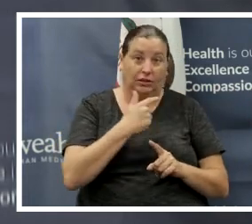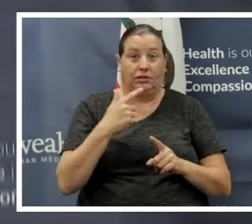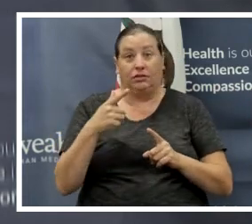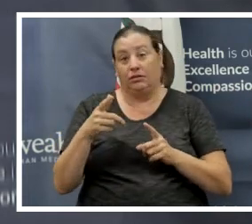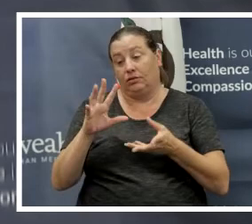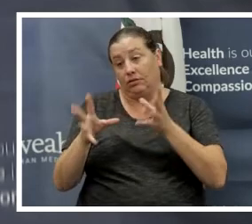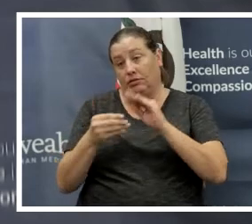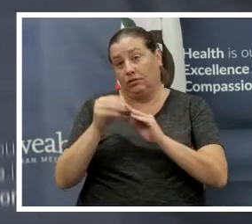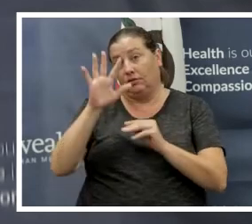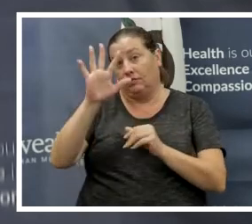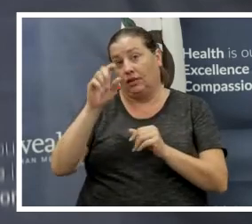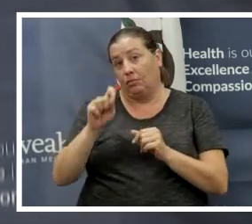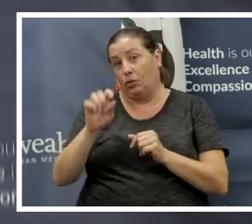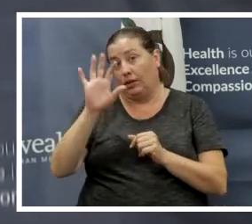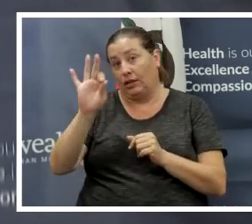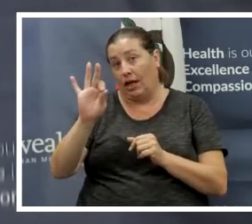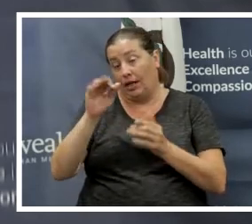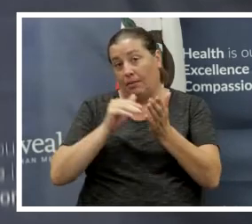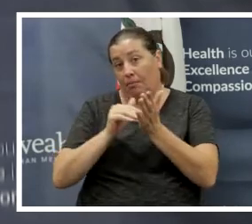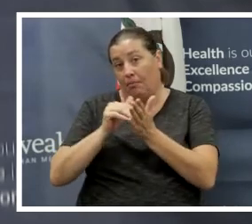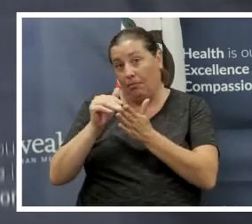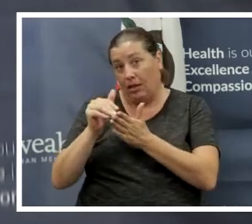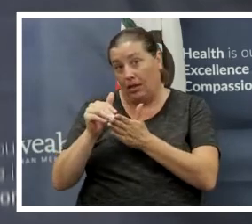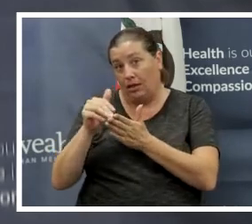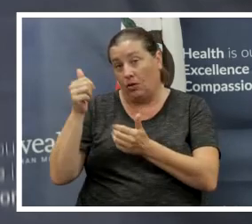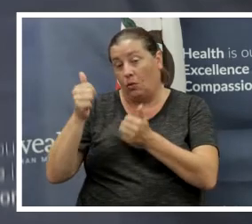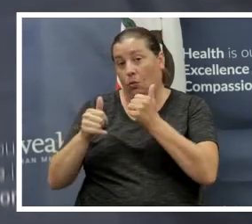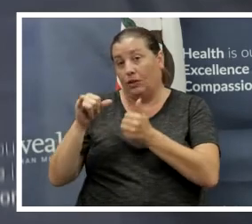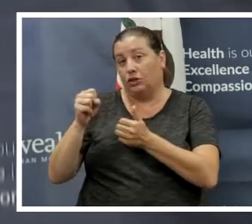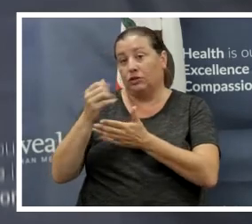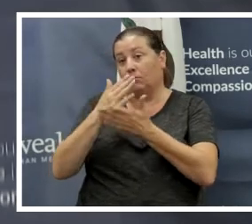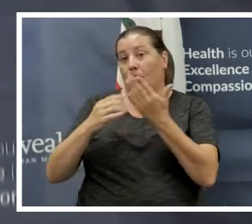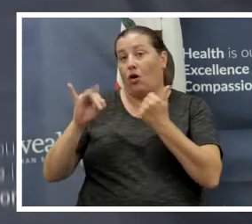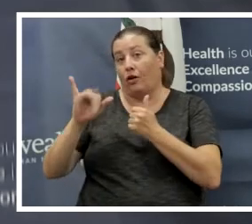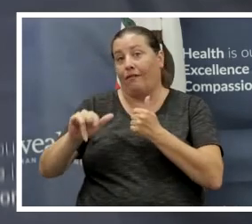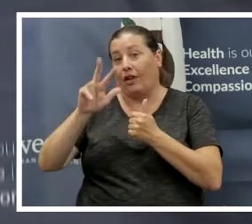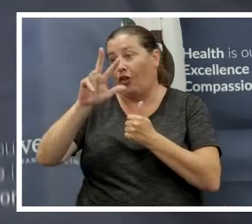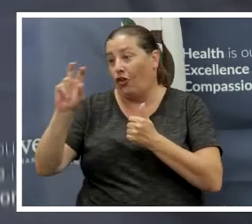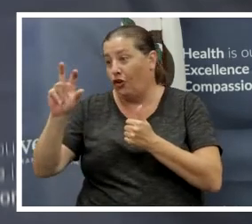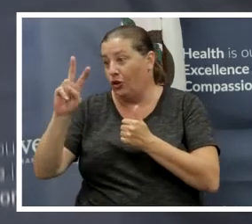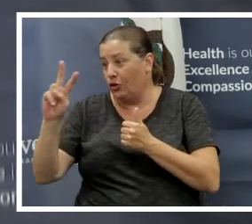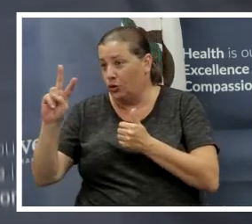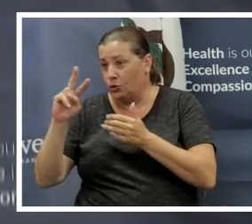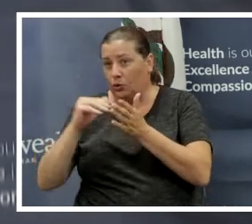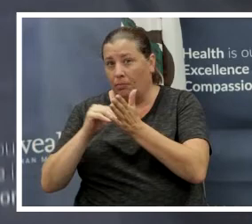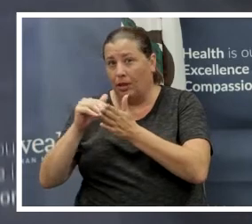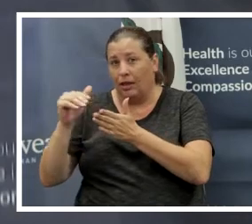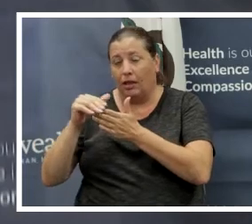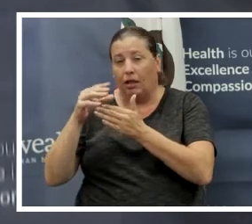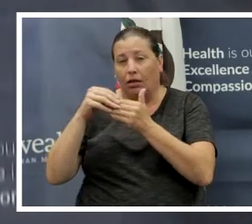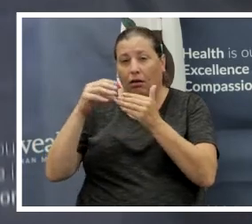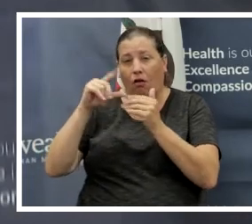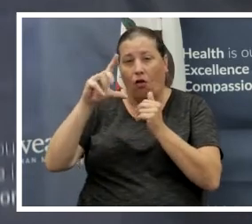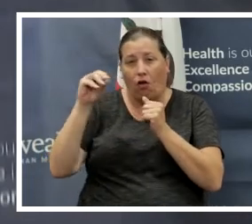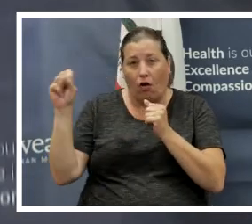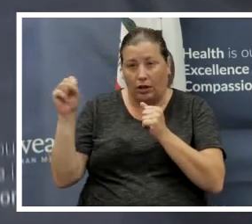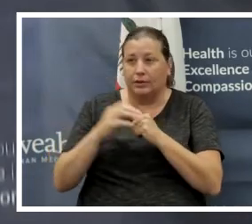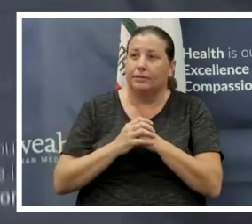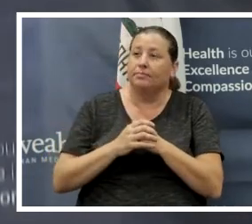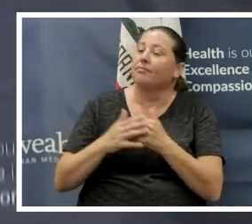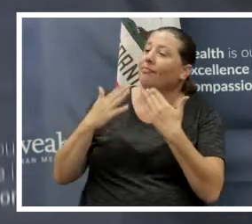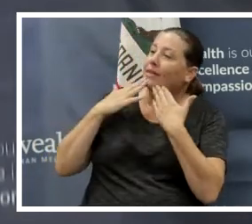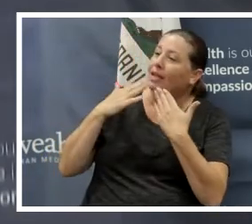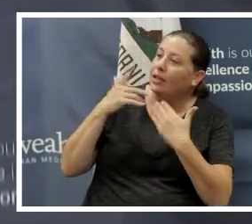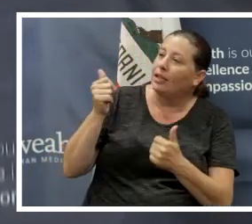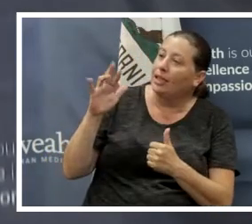million, which is part of that, 30-something million that that total loss that I talked about. Okay, thank you,